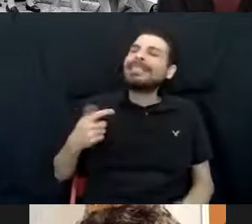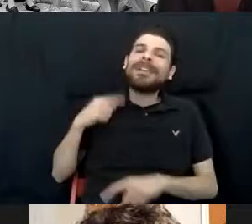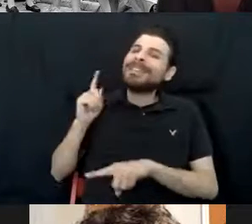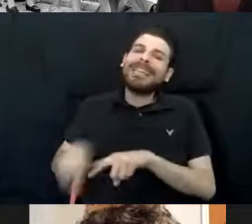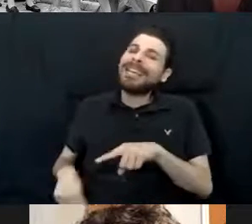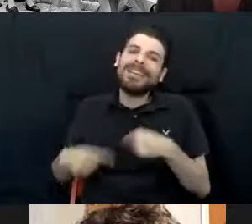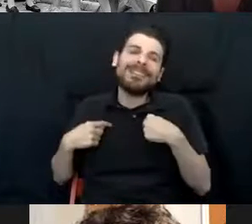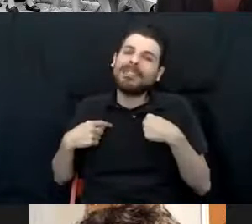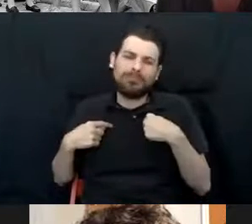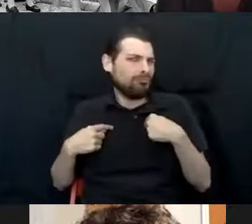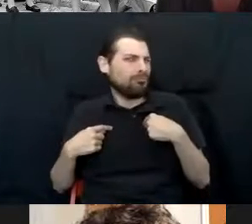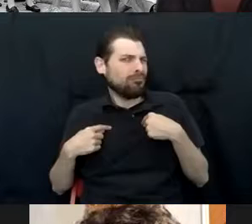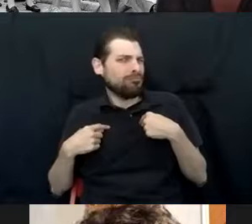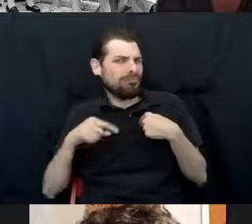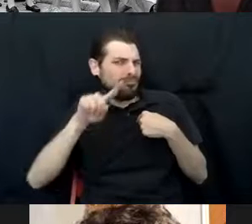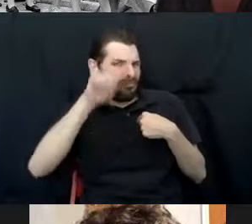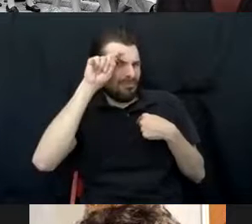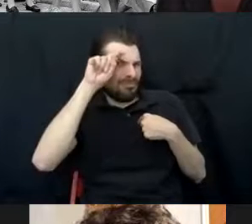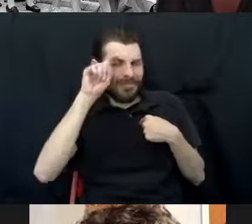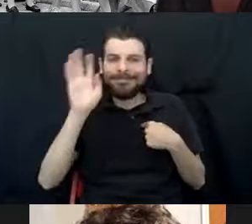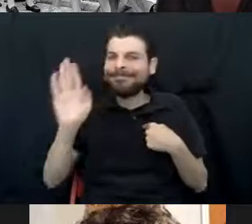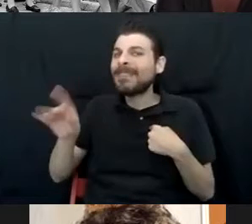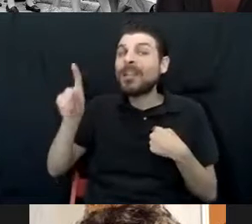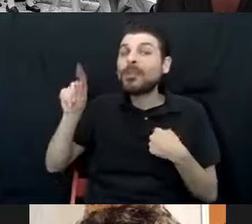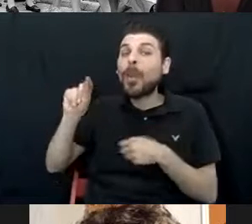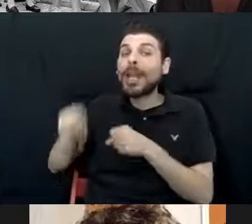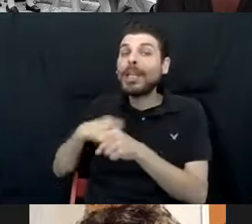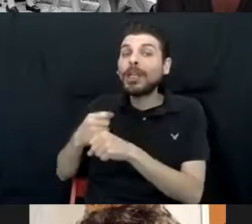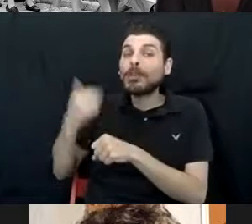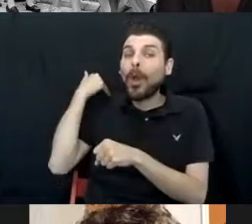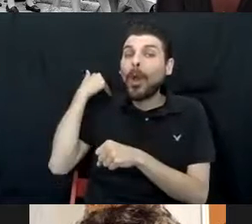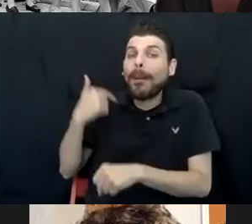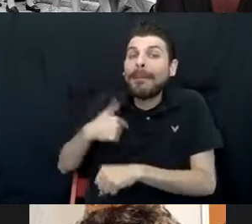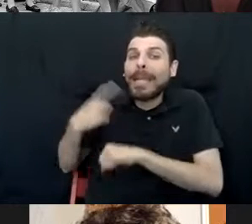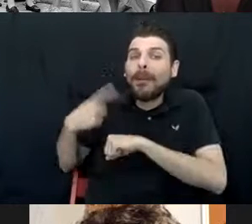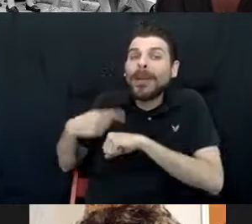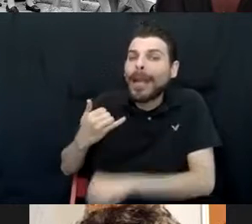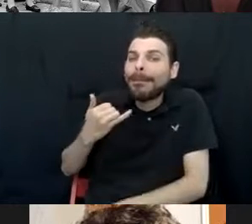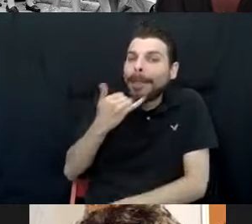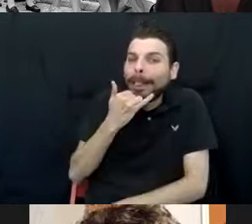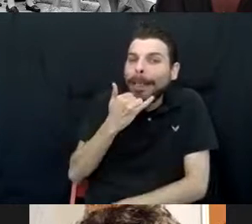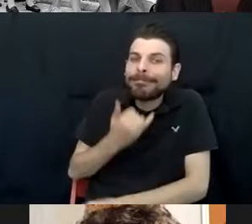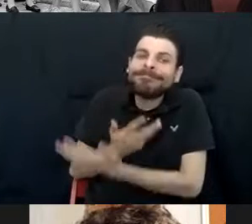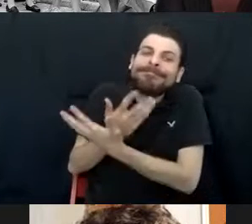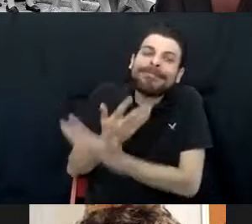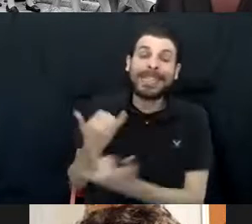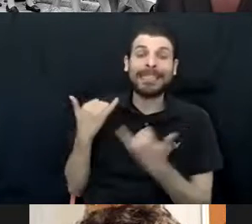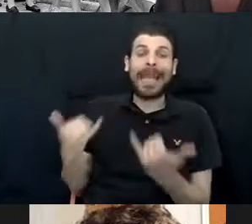vote because 20 years ago, I made a bad mistake and I'm a